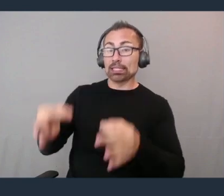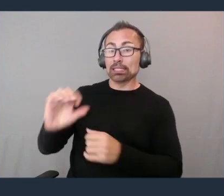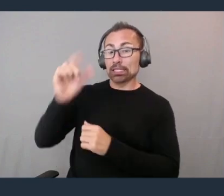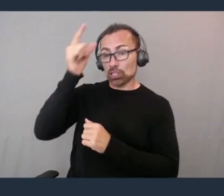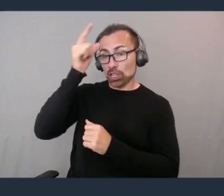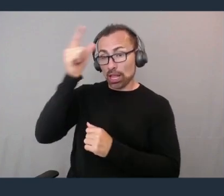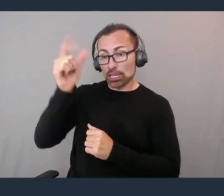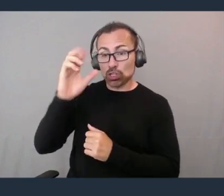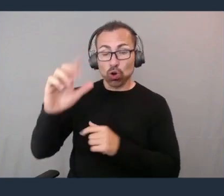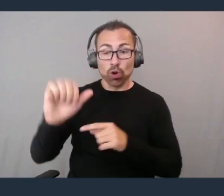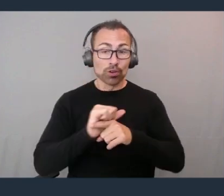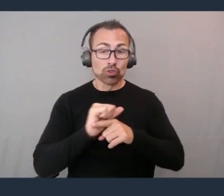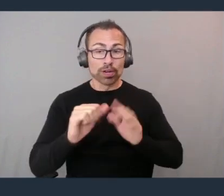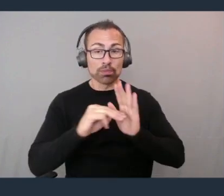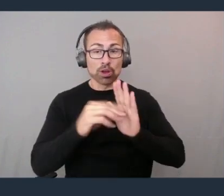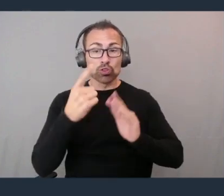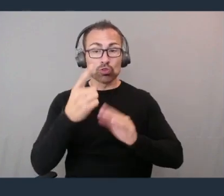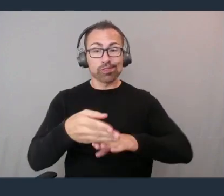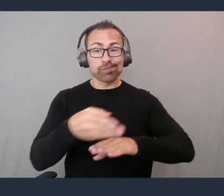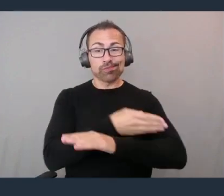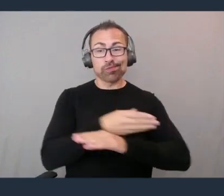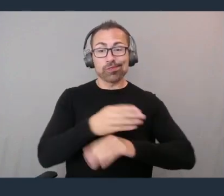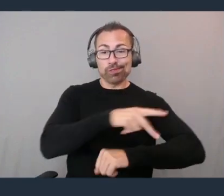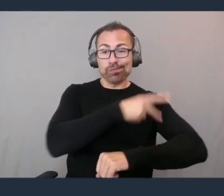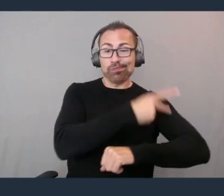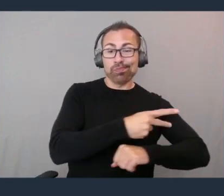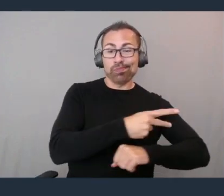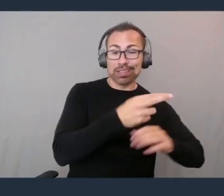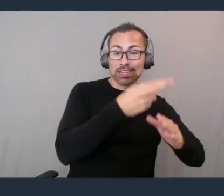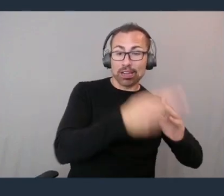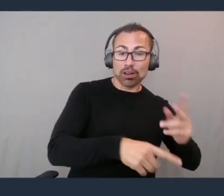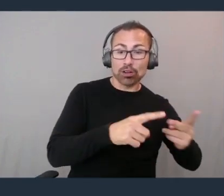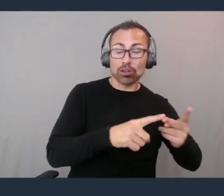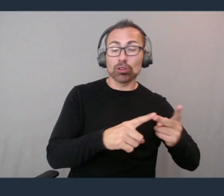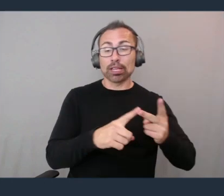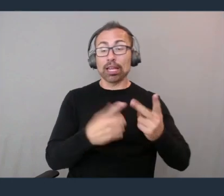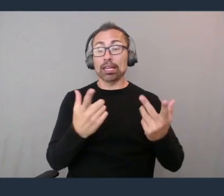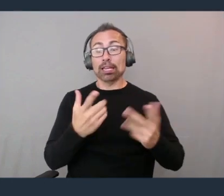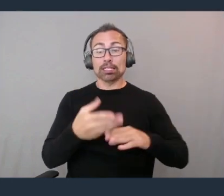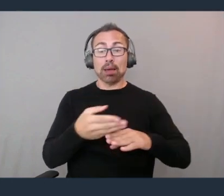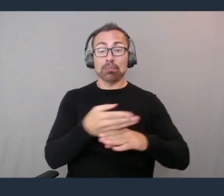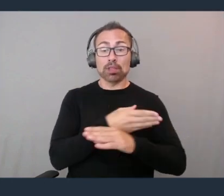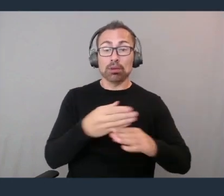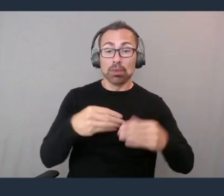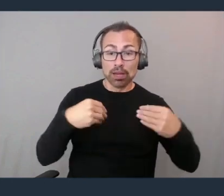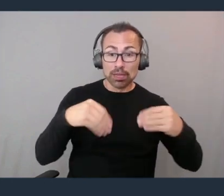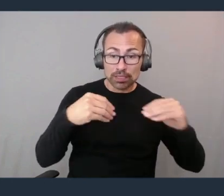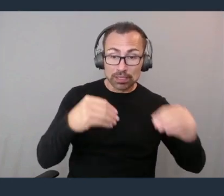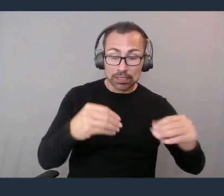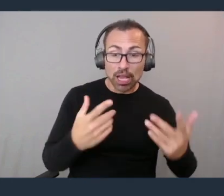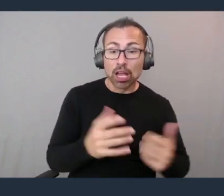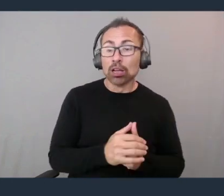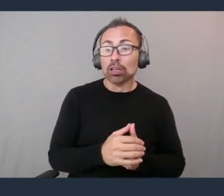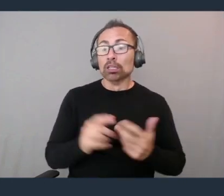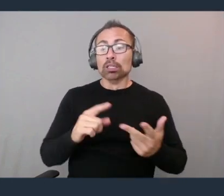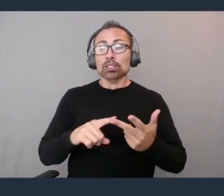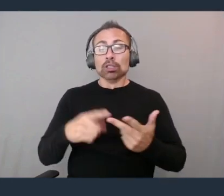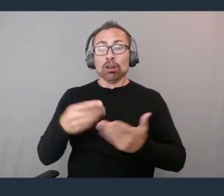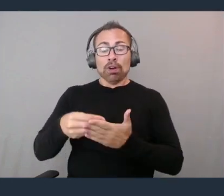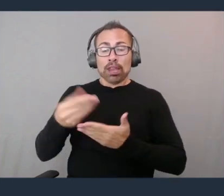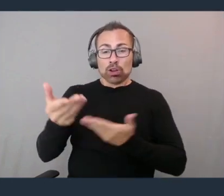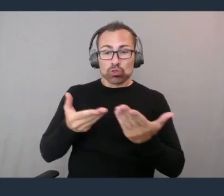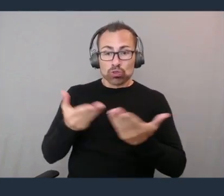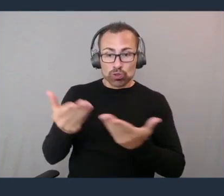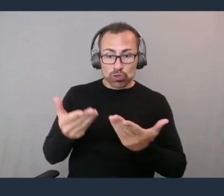outcomes, optimize supply chains in retail, detect fraud in financial services, for example, personalize products or